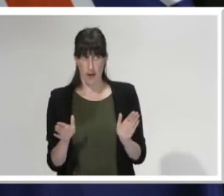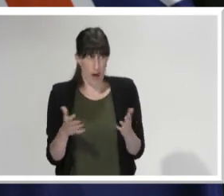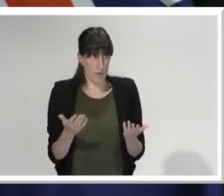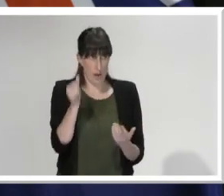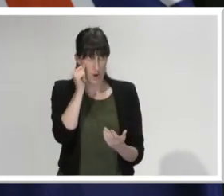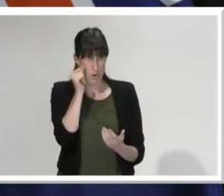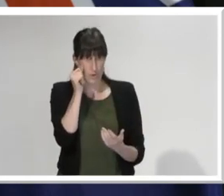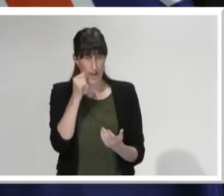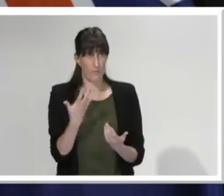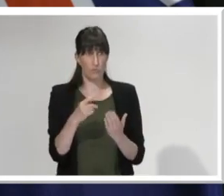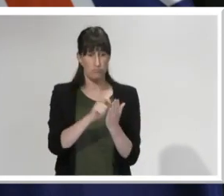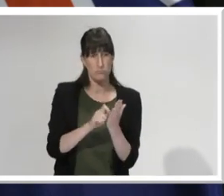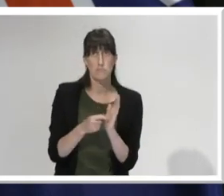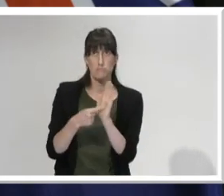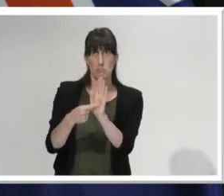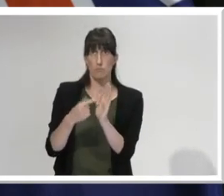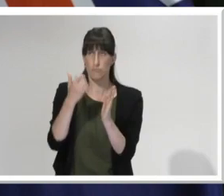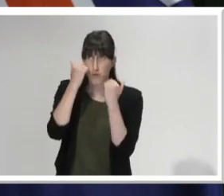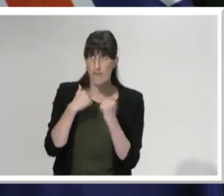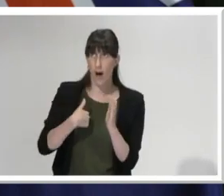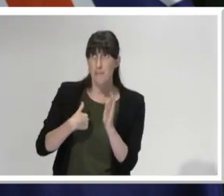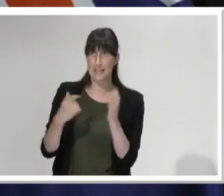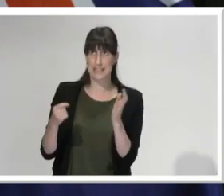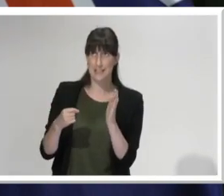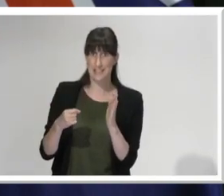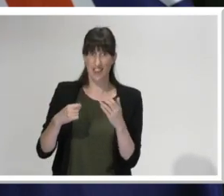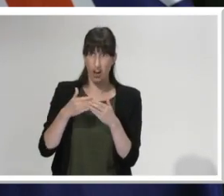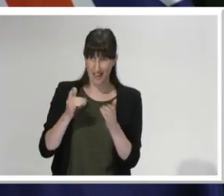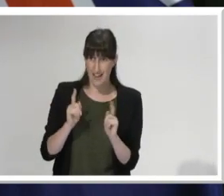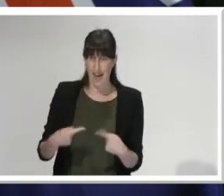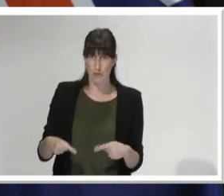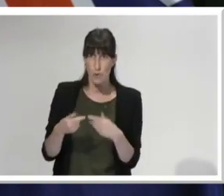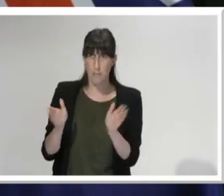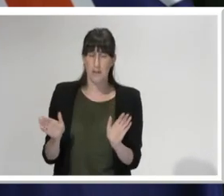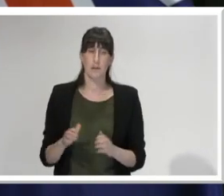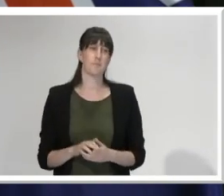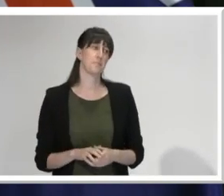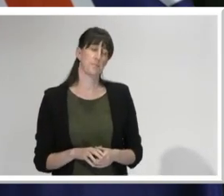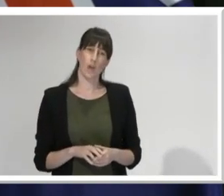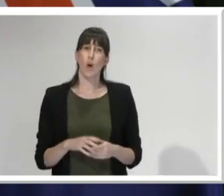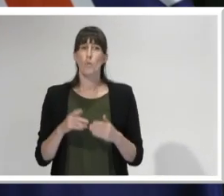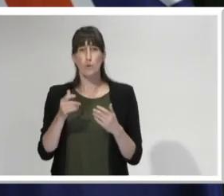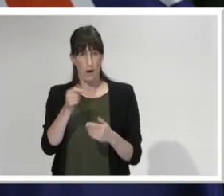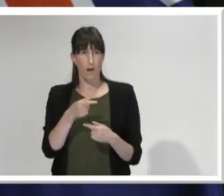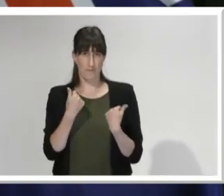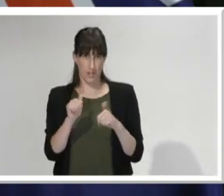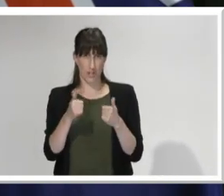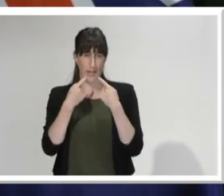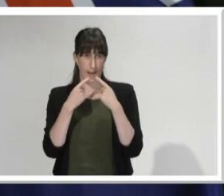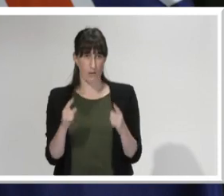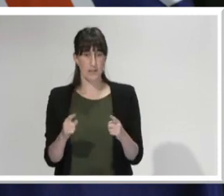it? So as you will have heard me say, we're moving from just essential services now to those who can operate safely. So